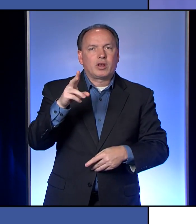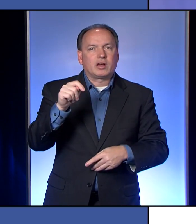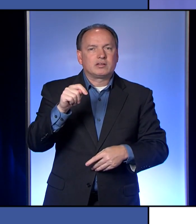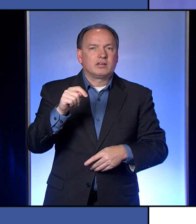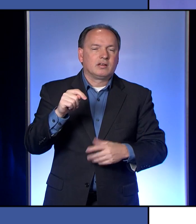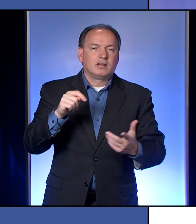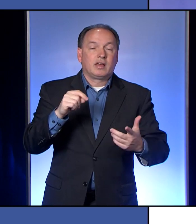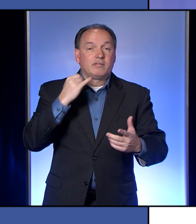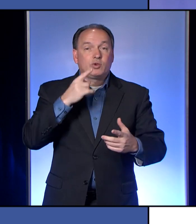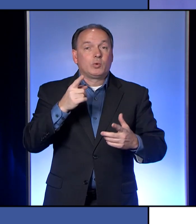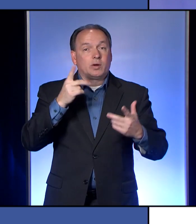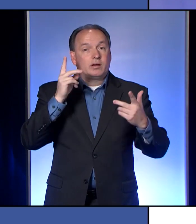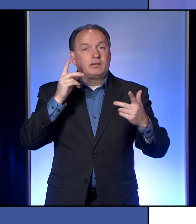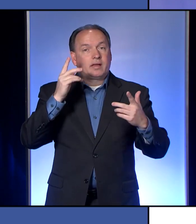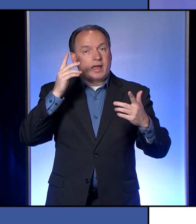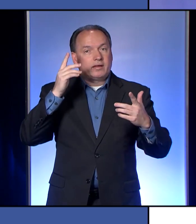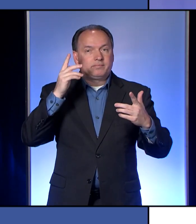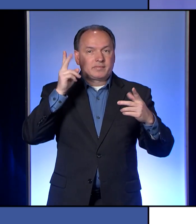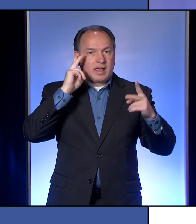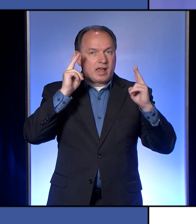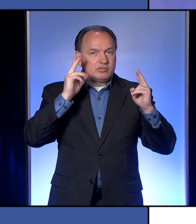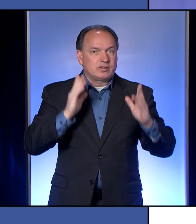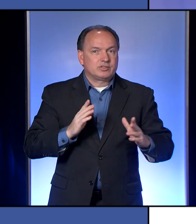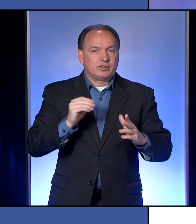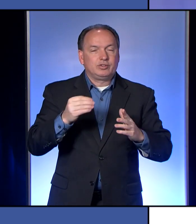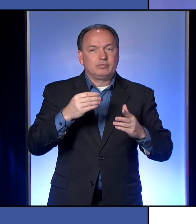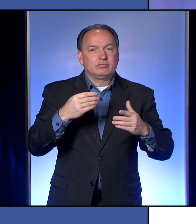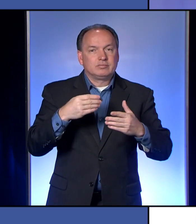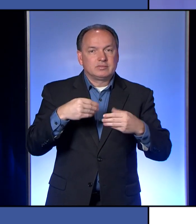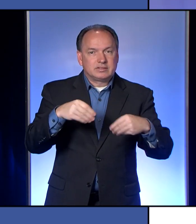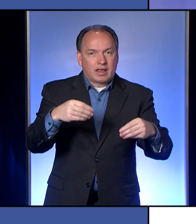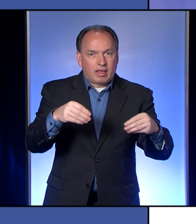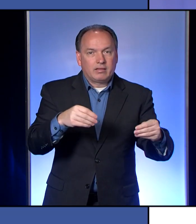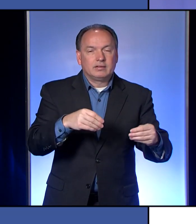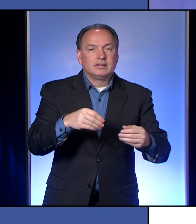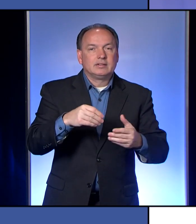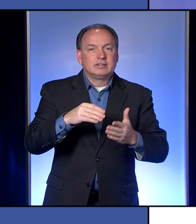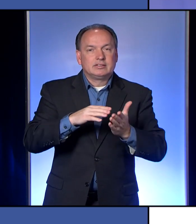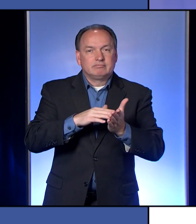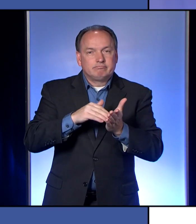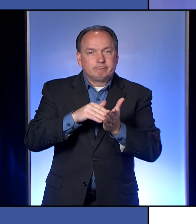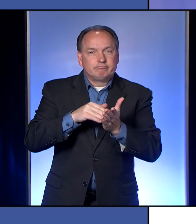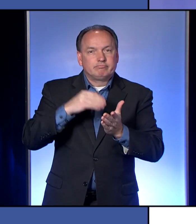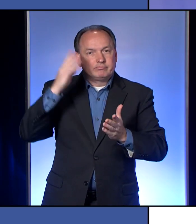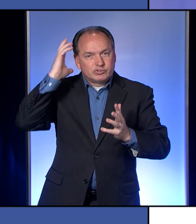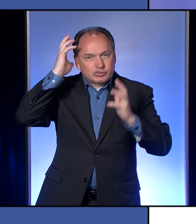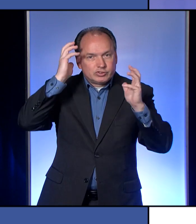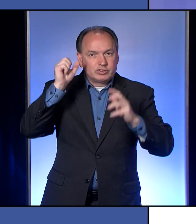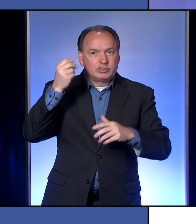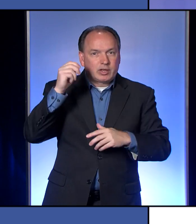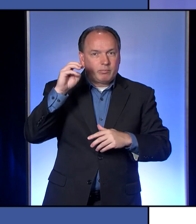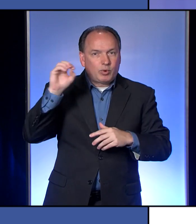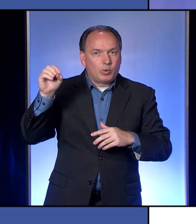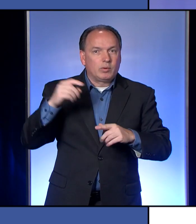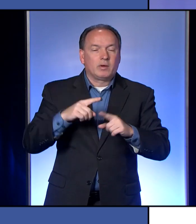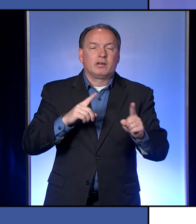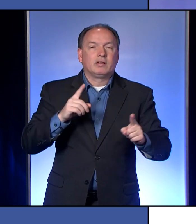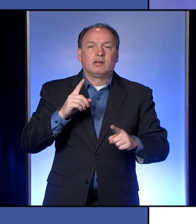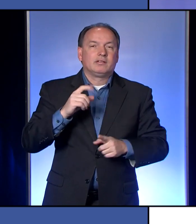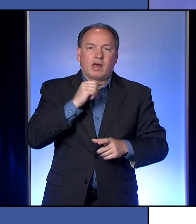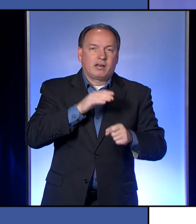have shampoos and things like that you sell, you can sell those, but that probably isn't going to give you enough to open the doors